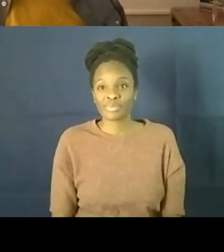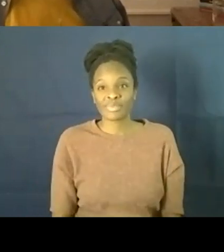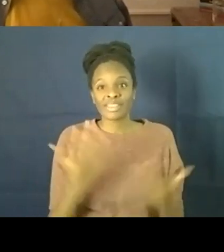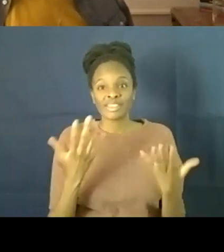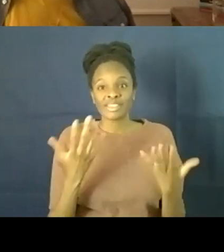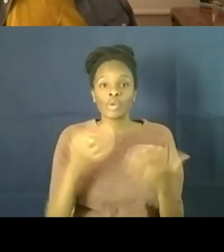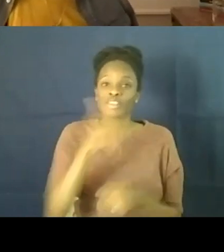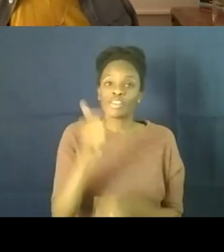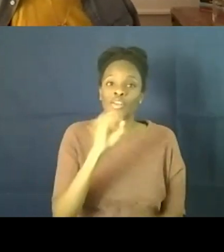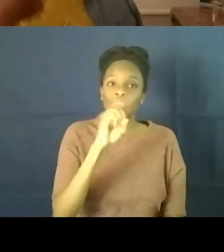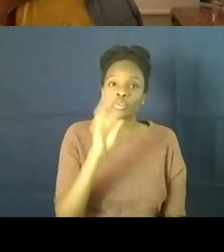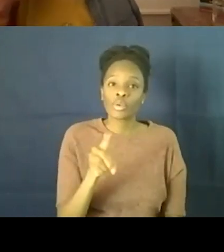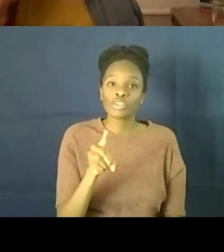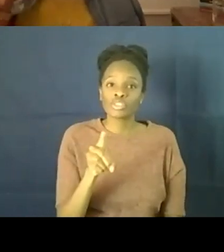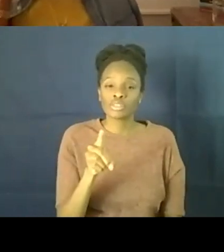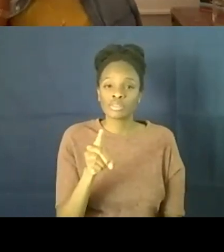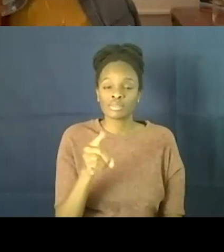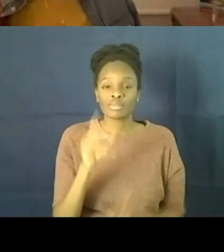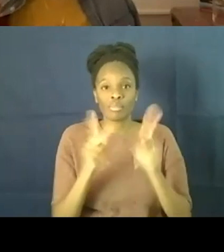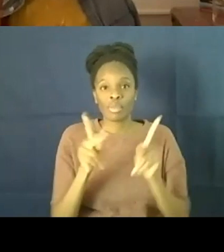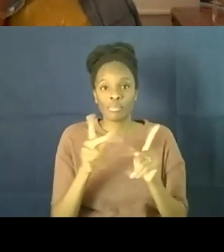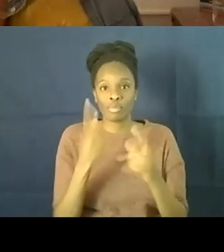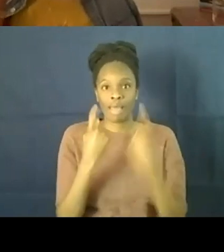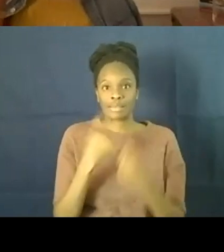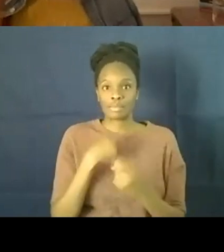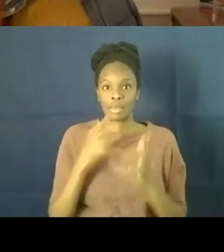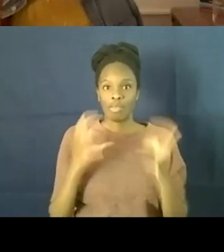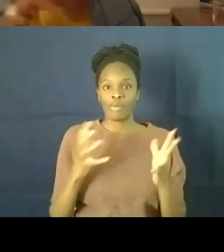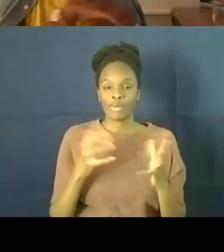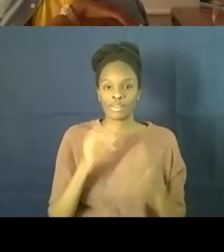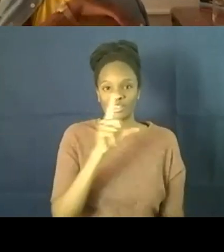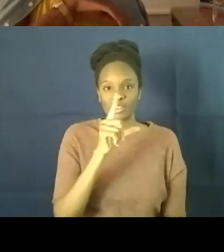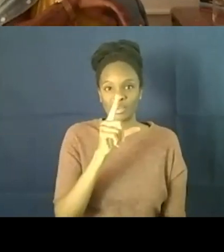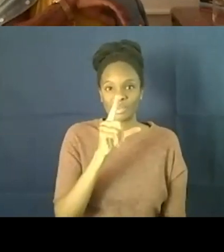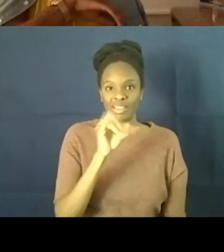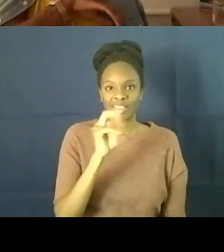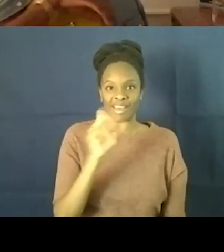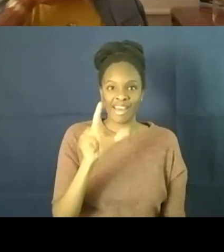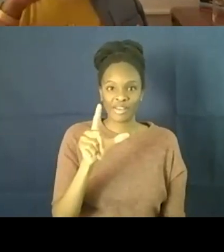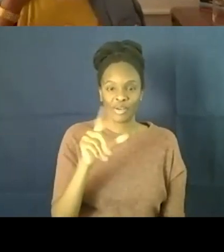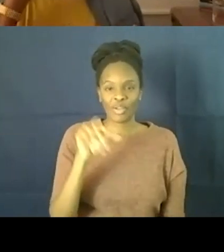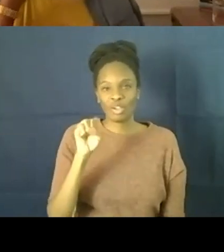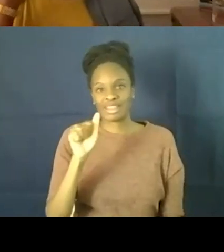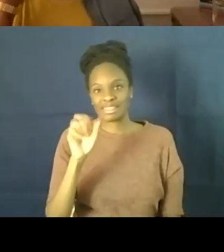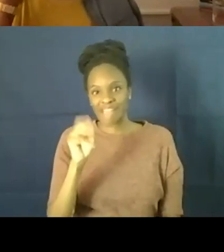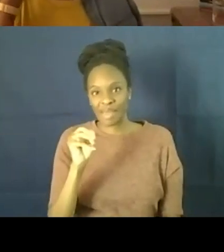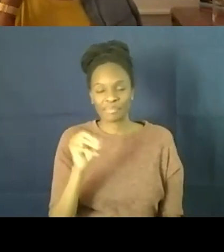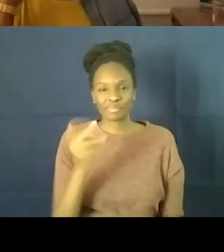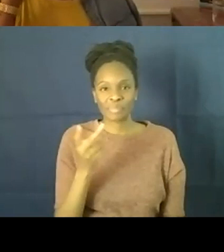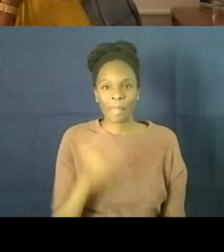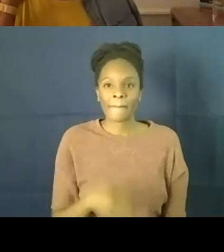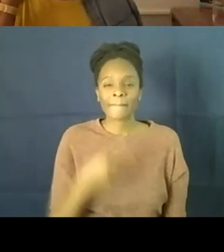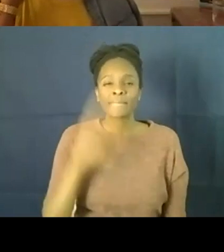Here's a question that I get asked a lot. And for me, the answer is Lionel or Sam. It's like an answer that, like, living in Google, it's like the first thing that'll come up. But I'm going to ask it to you